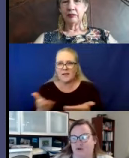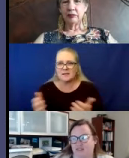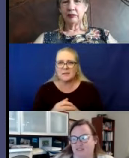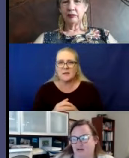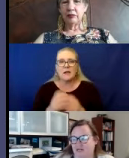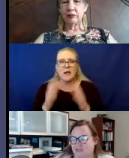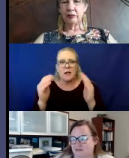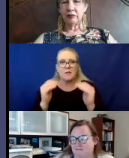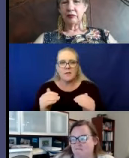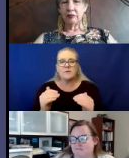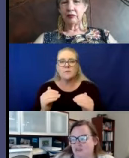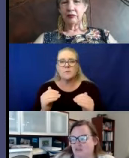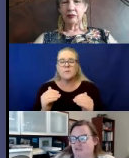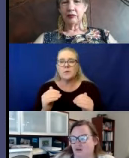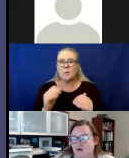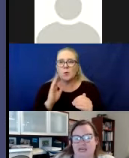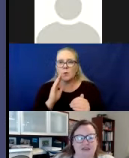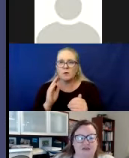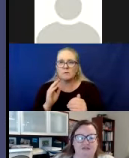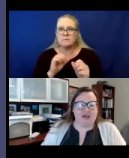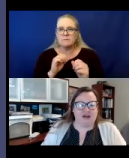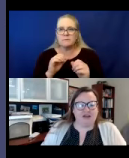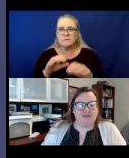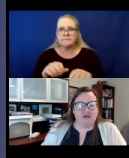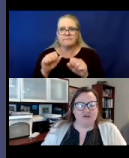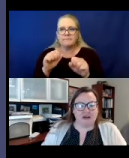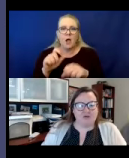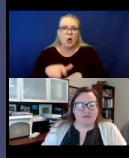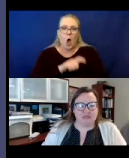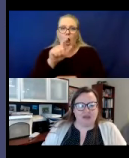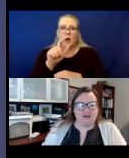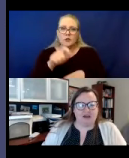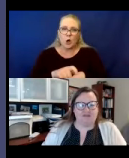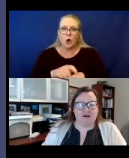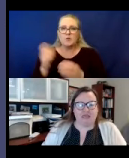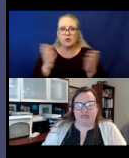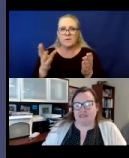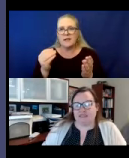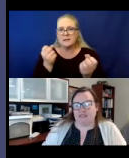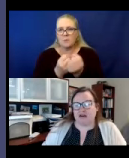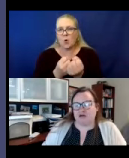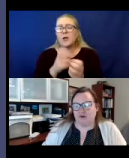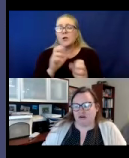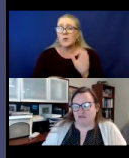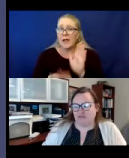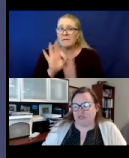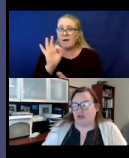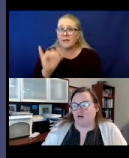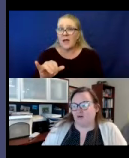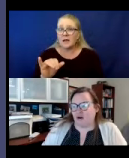and support series. So again, you can find all of those on our website,